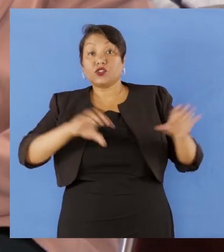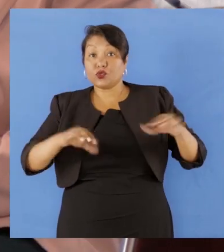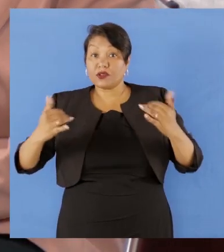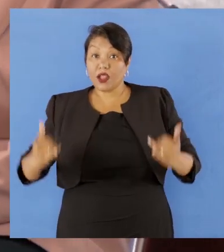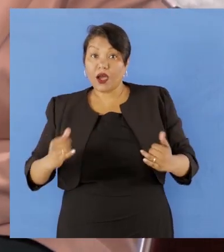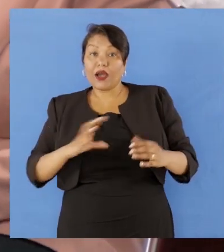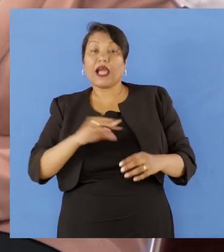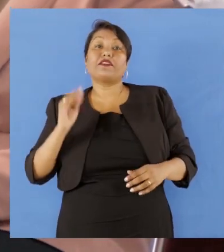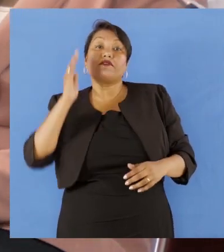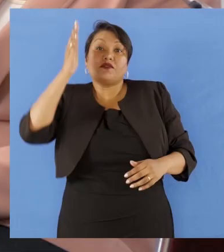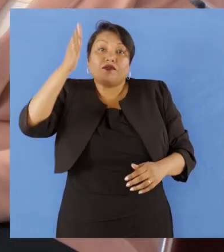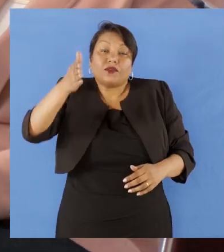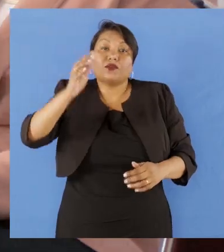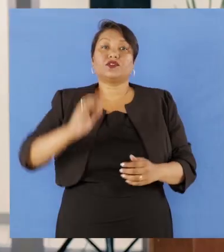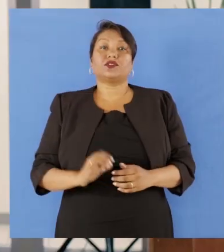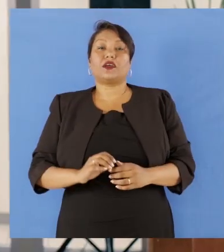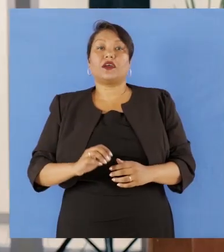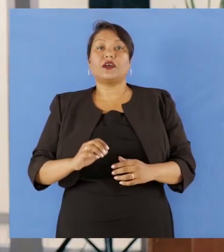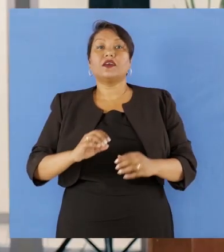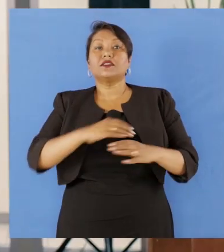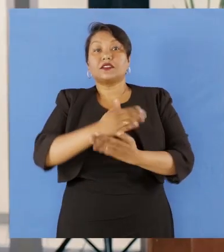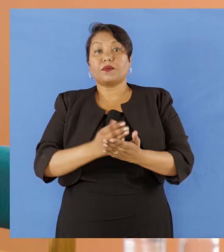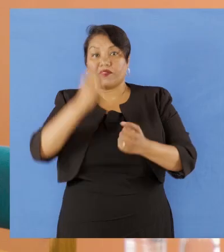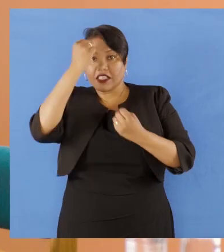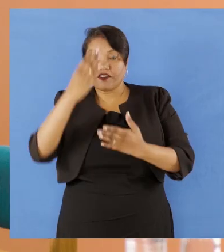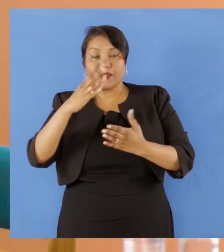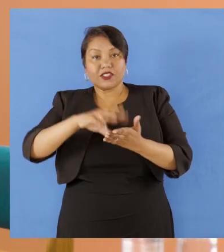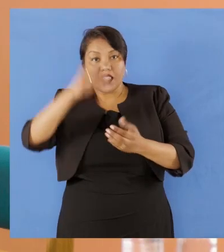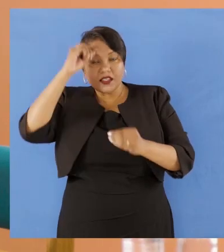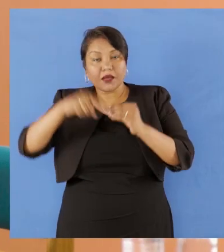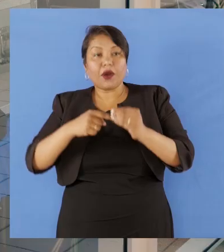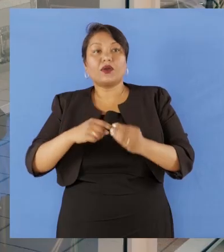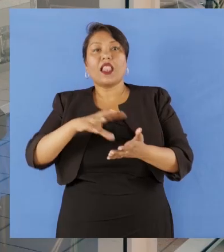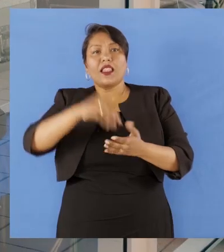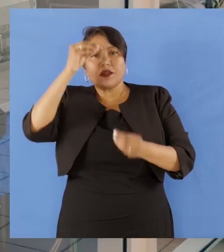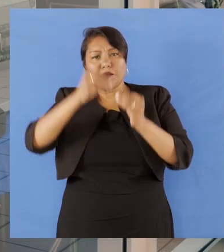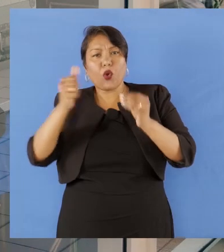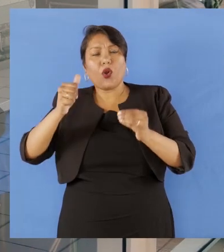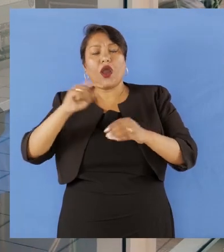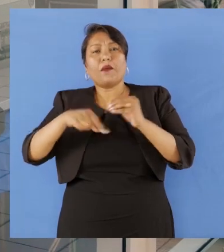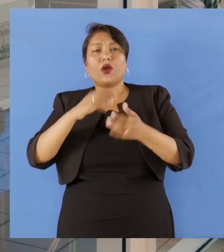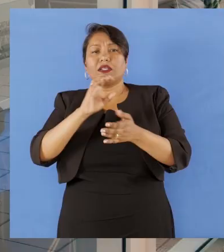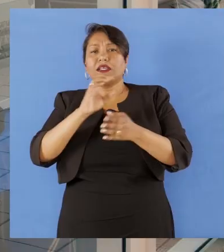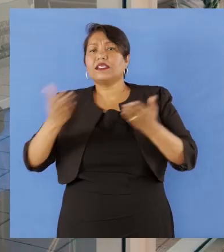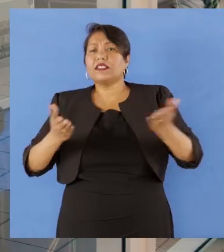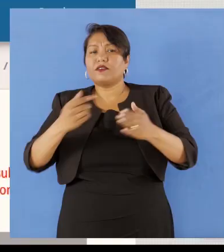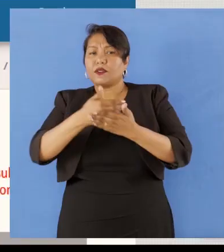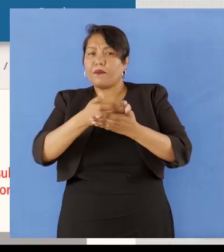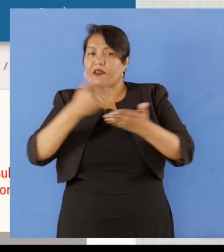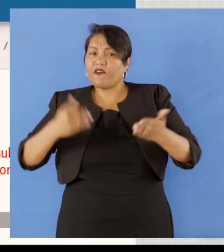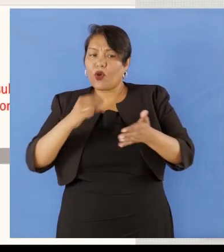awareness practices. They also got a more comprehensive look at what the Telecommunication Authority of Trinidad and Tobago does and